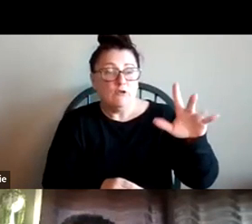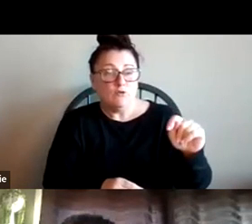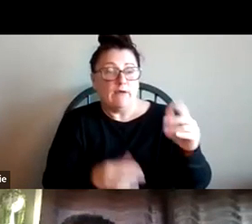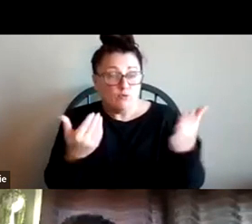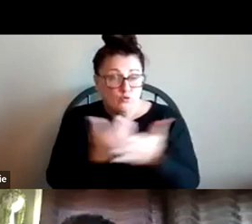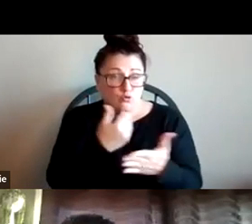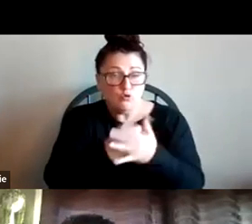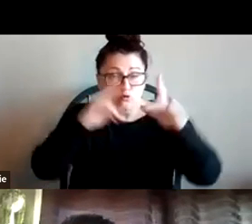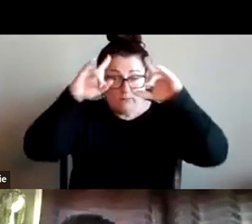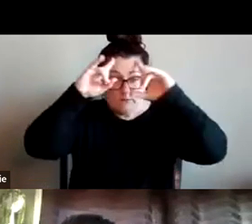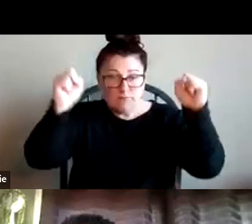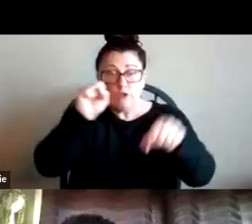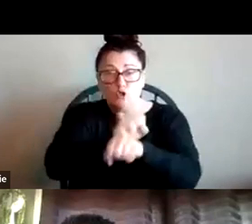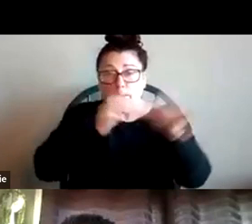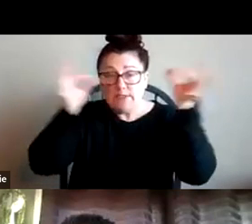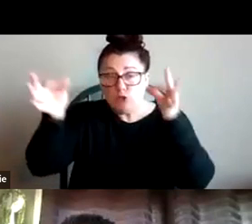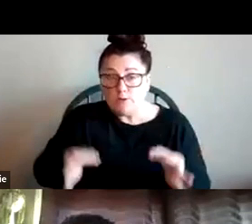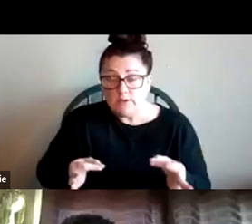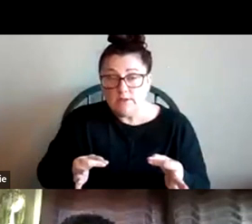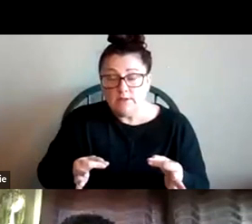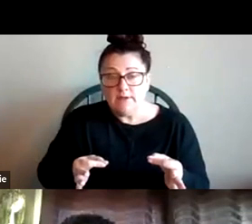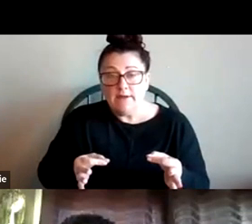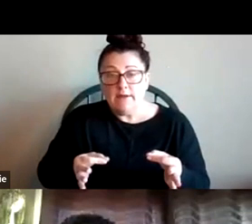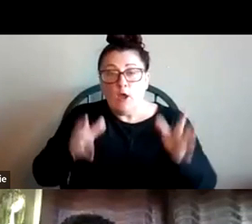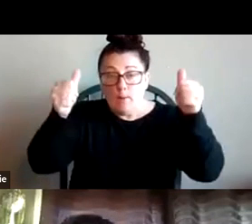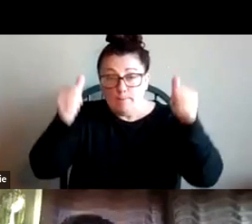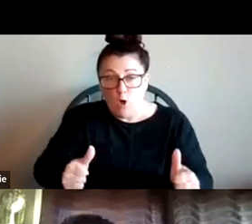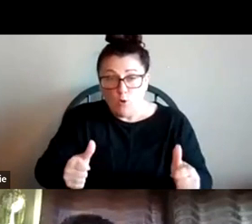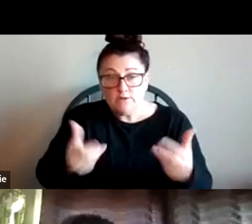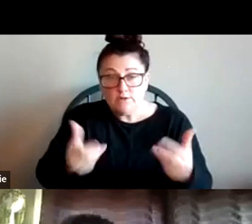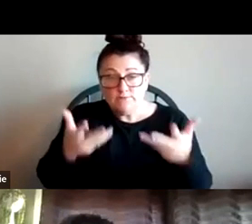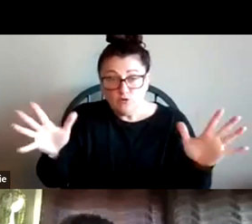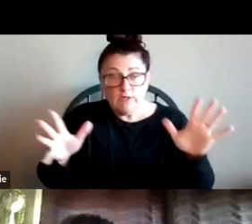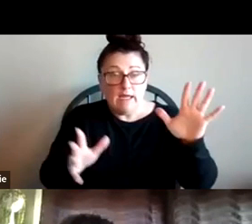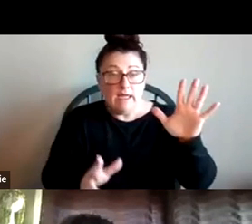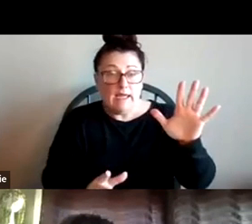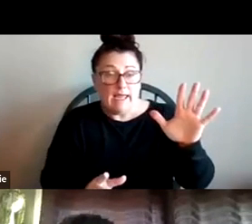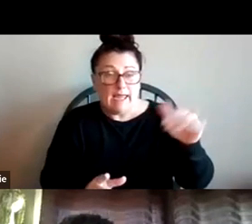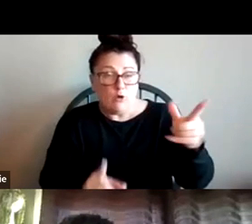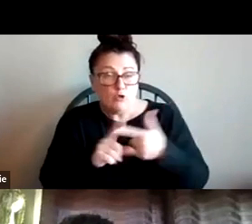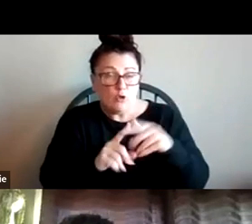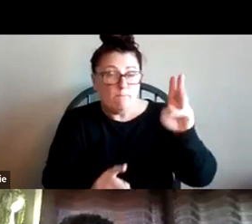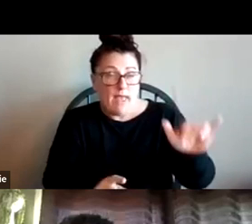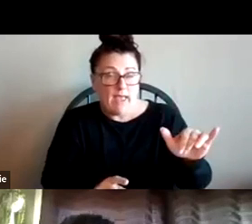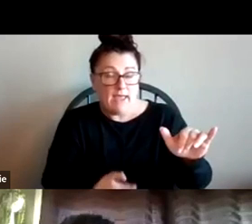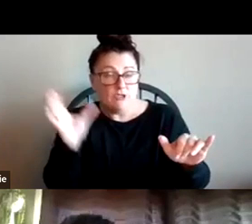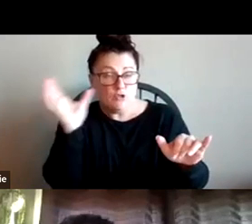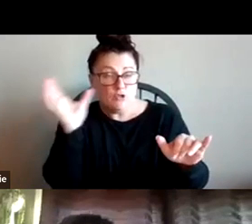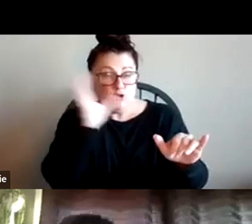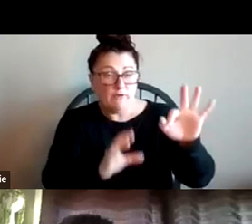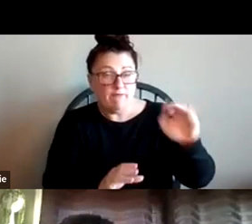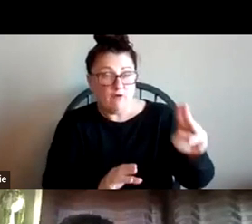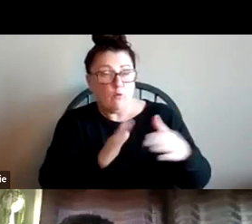job description. After posting the position, throughout April and into May, the search firm will